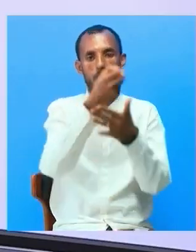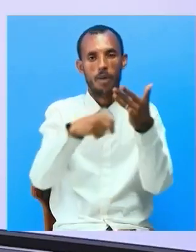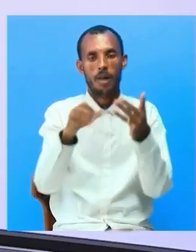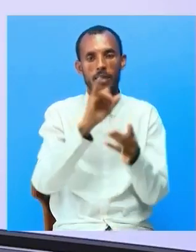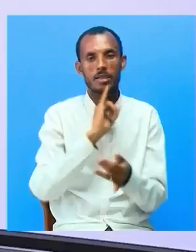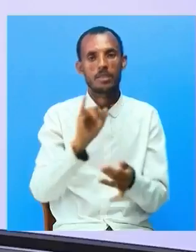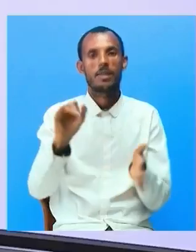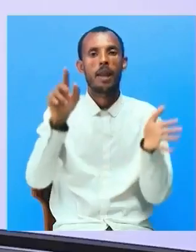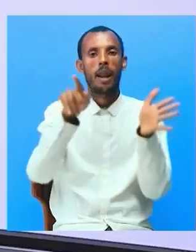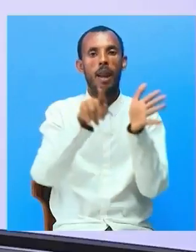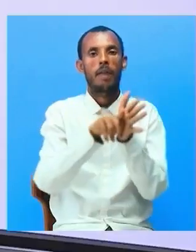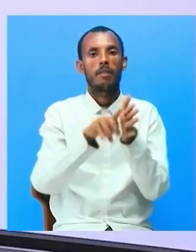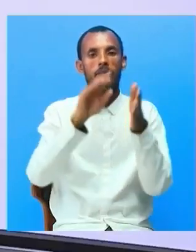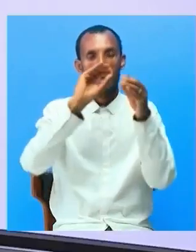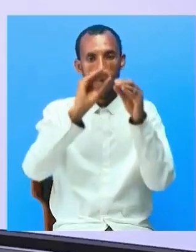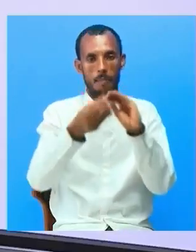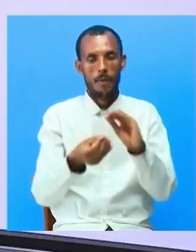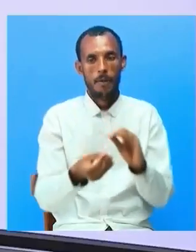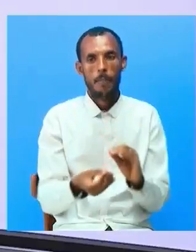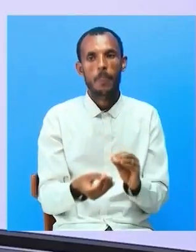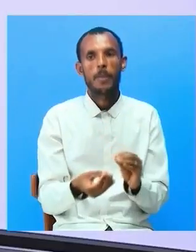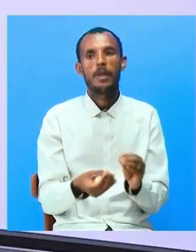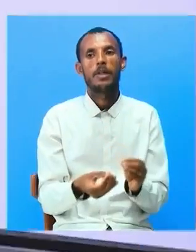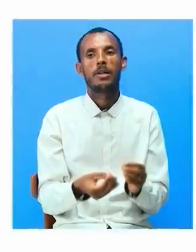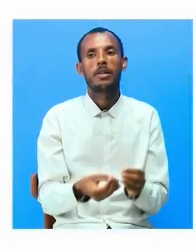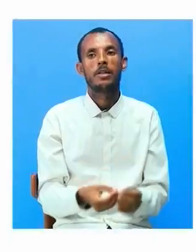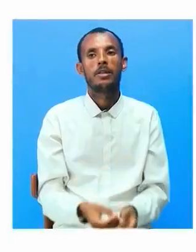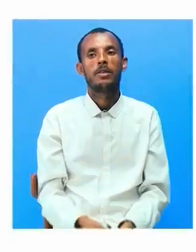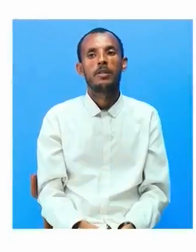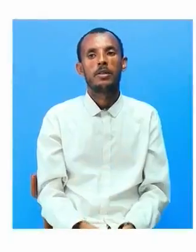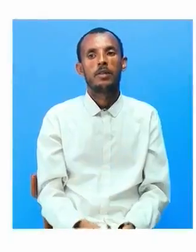product will be this negative. Therefore, note that,